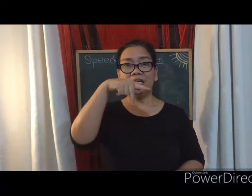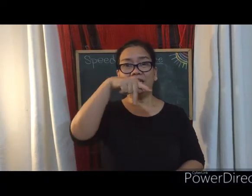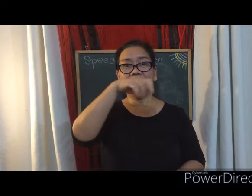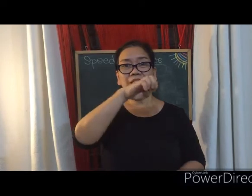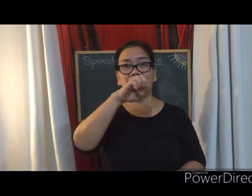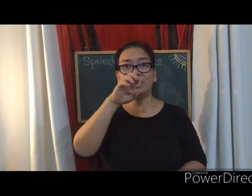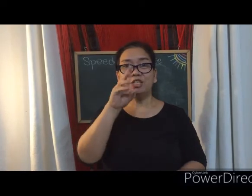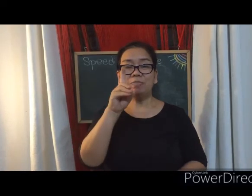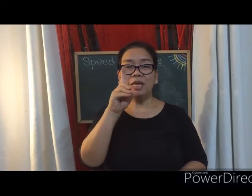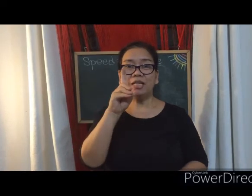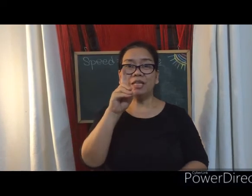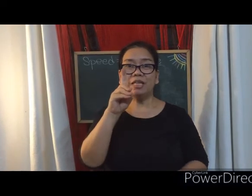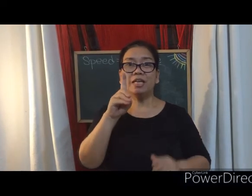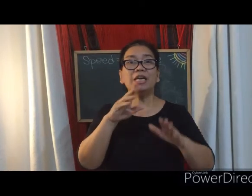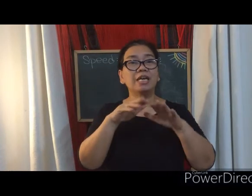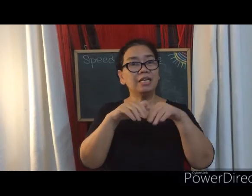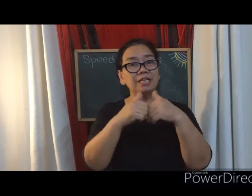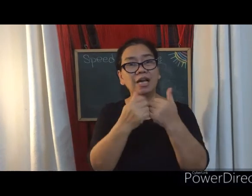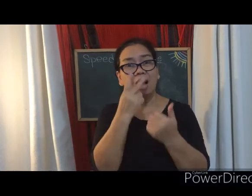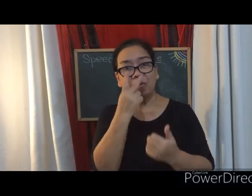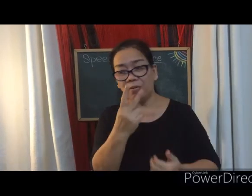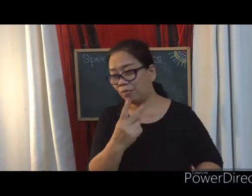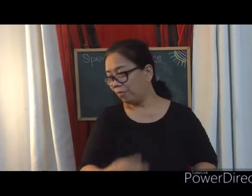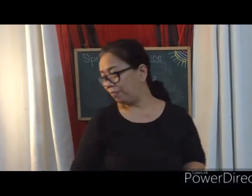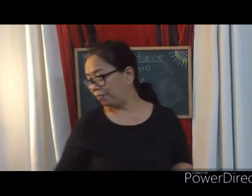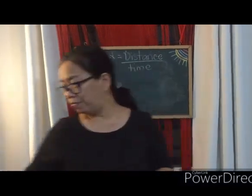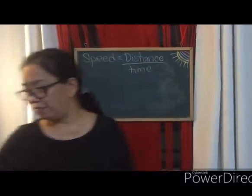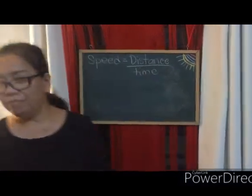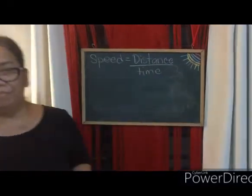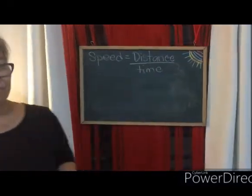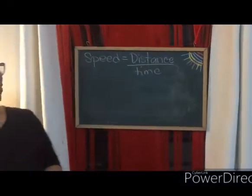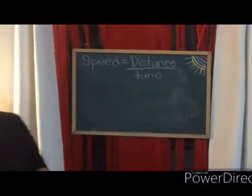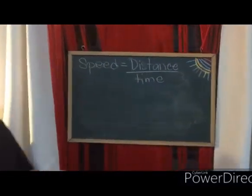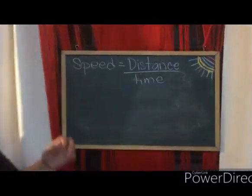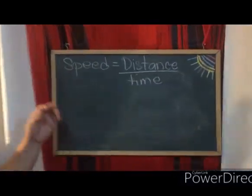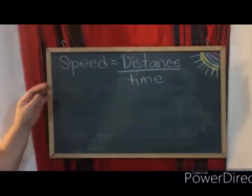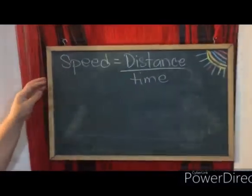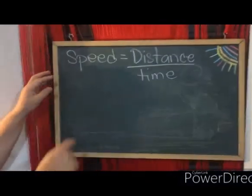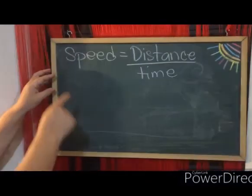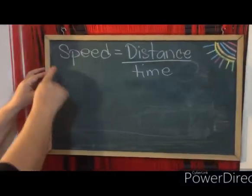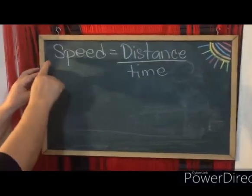the speed. Here's how.